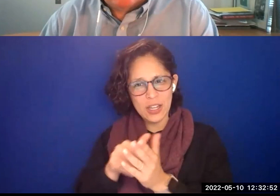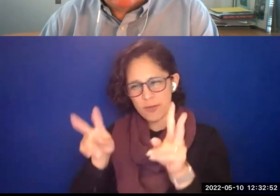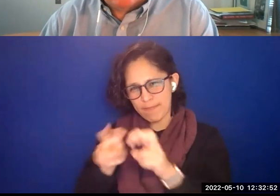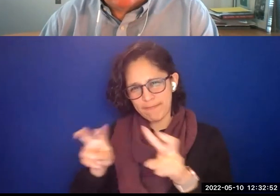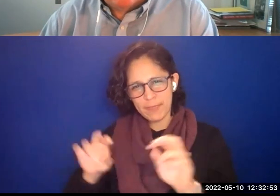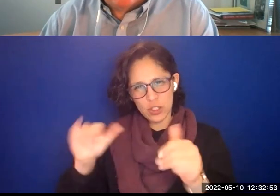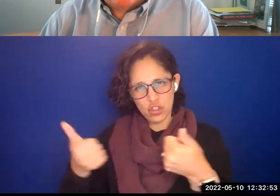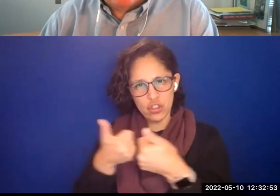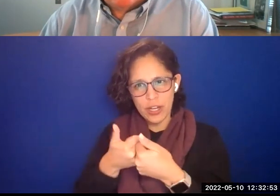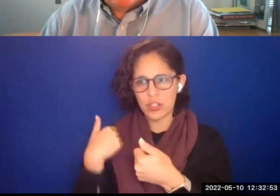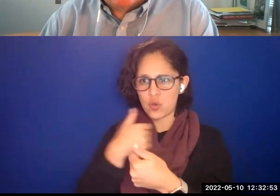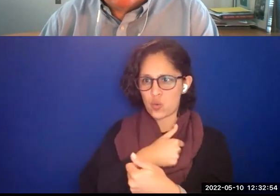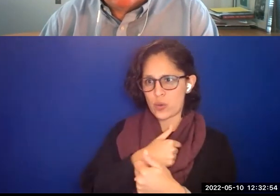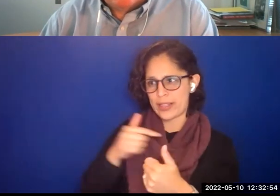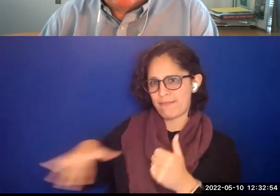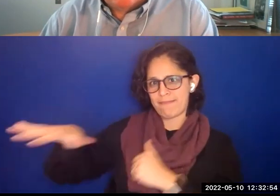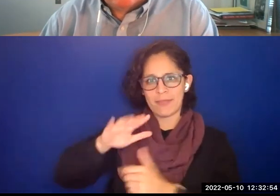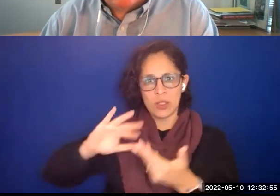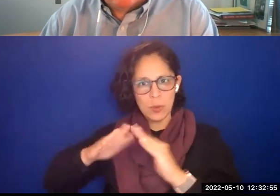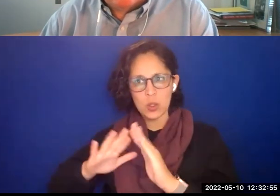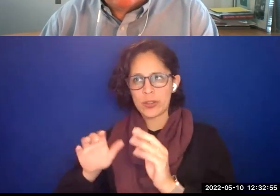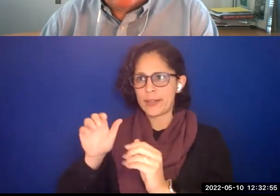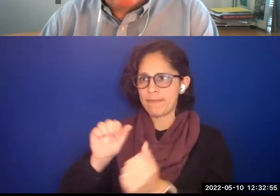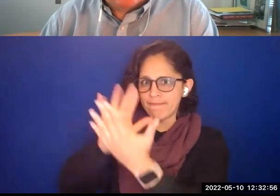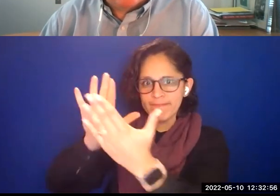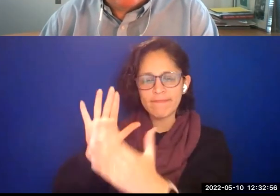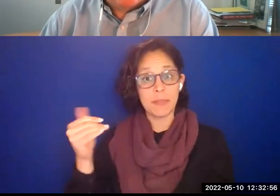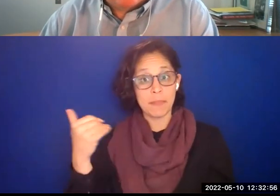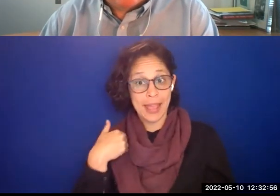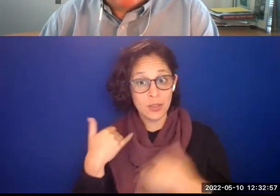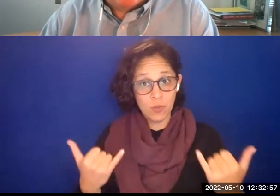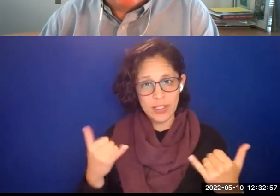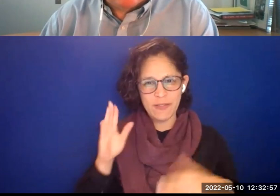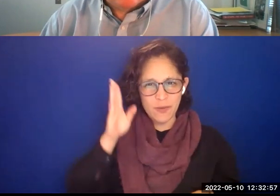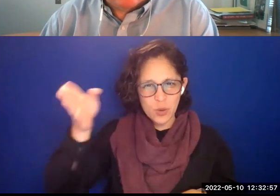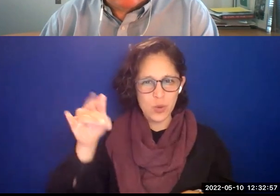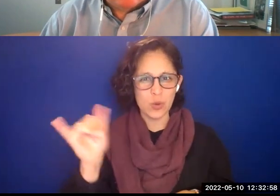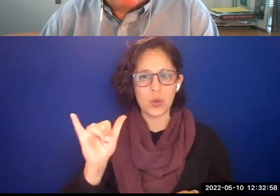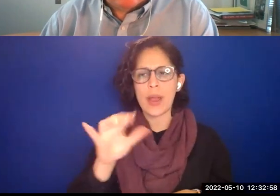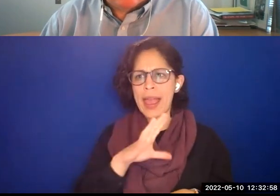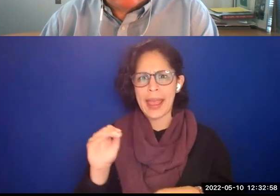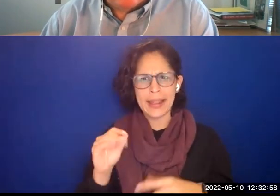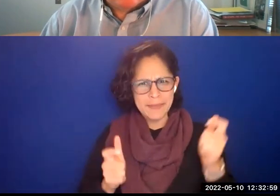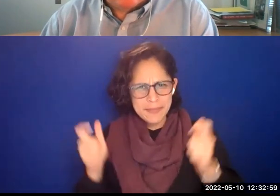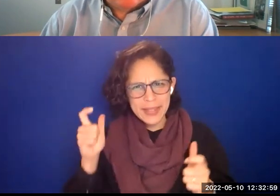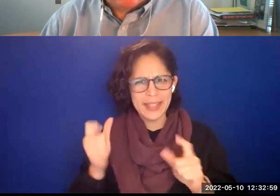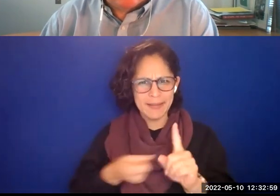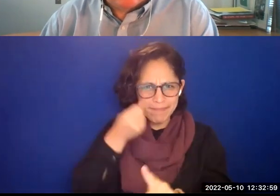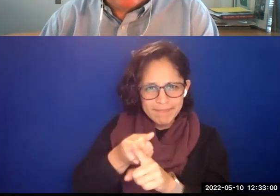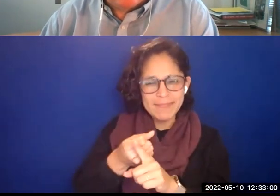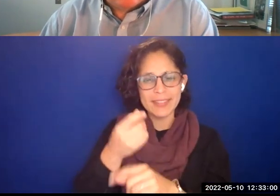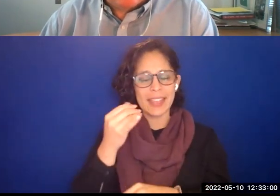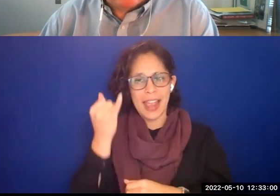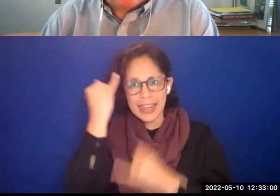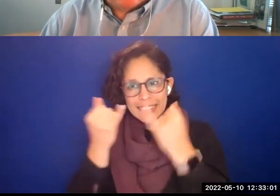the world, past, present, and future, and fosters big ideas that will inspire and transform Ohlone and the